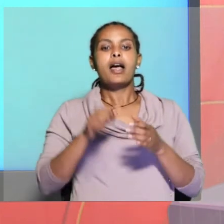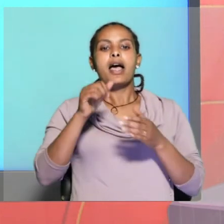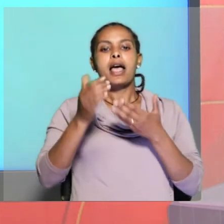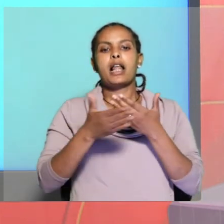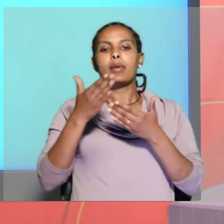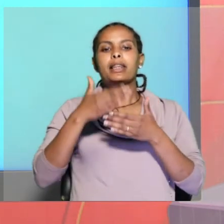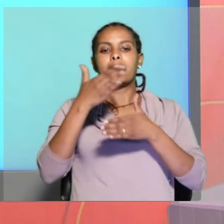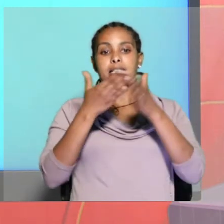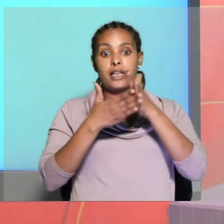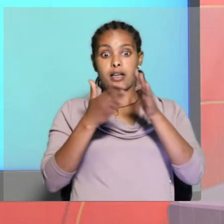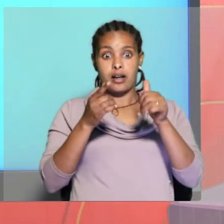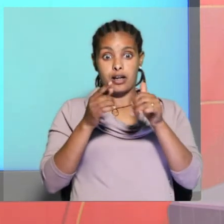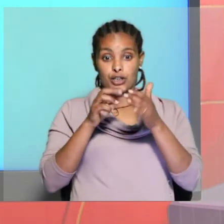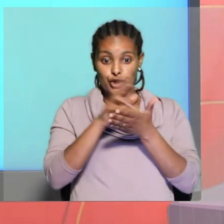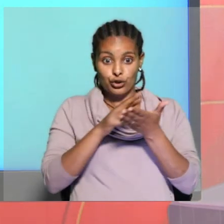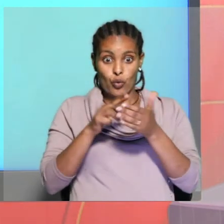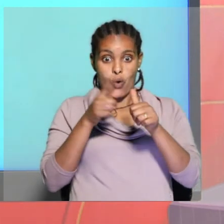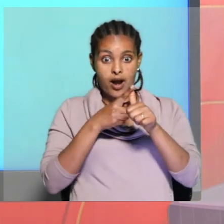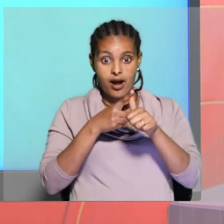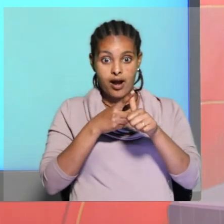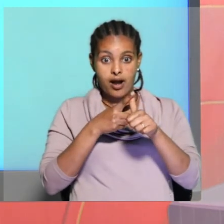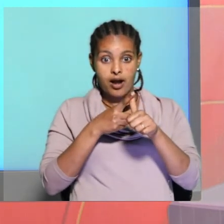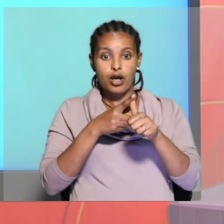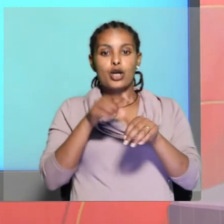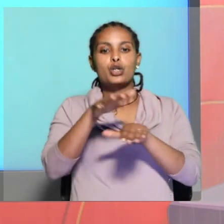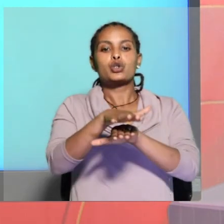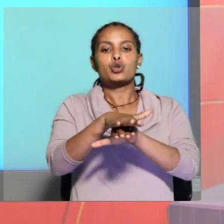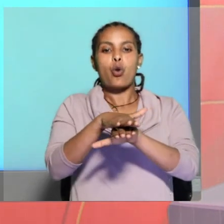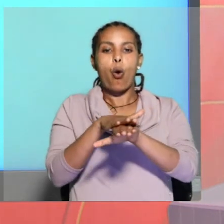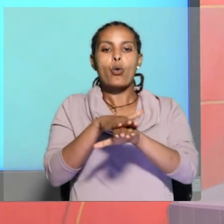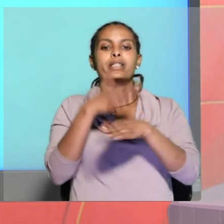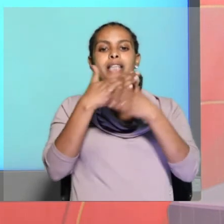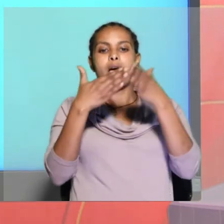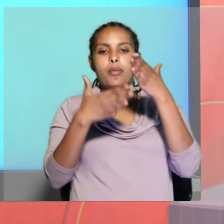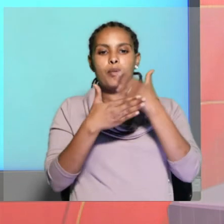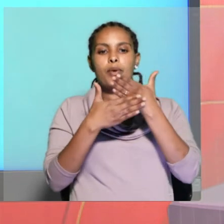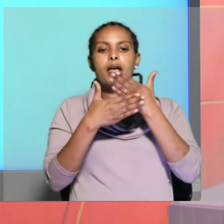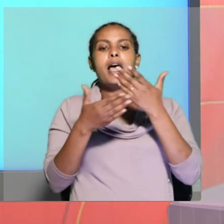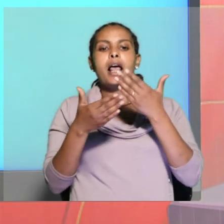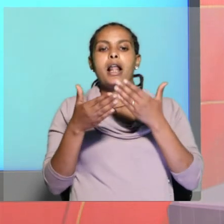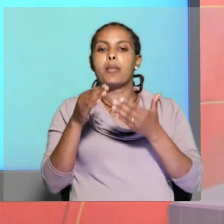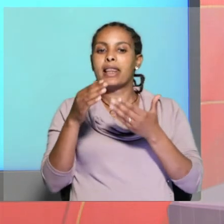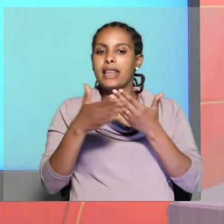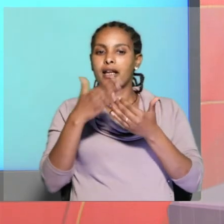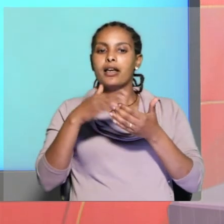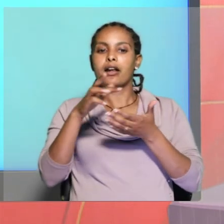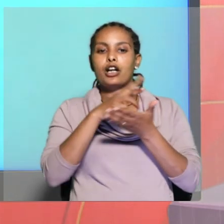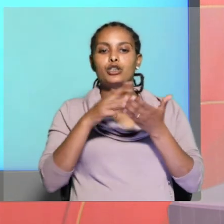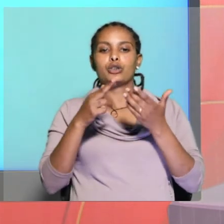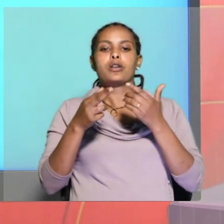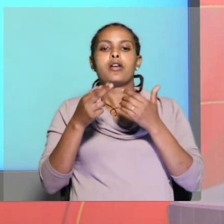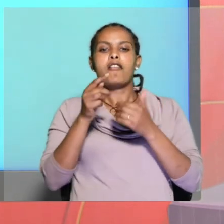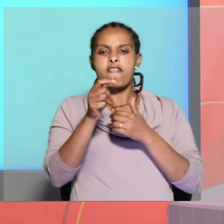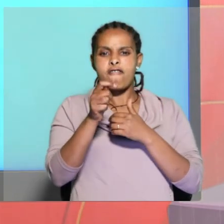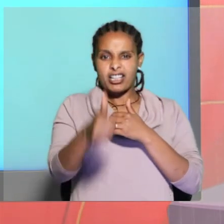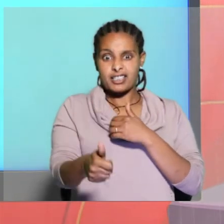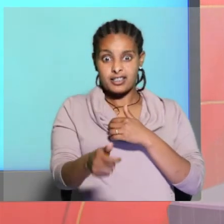Elementary reaction 1 is the slow step. Elementary reaction 2 is